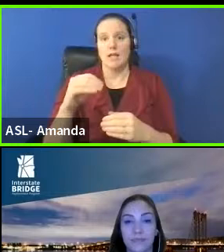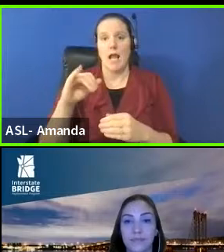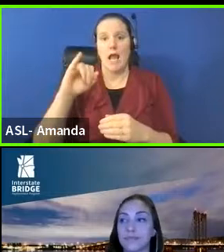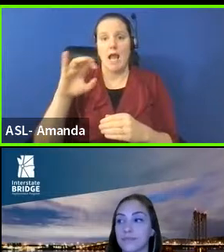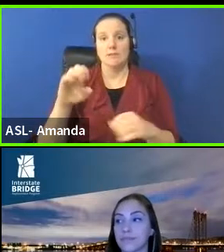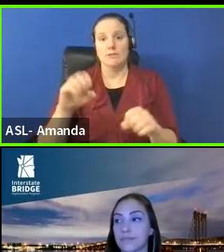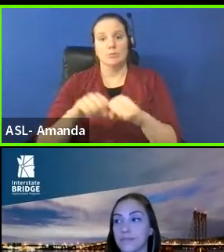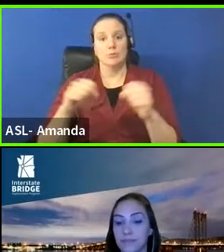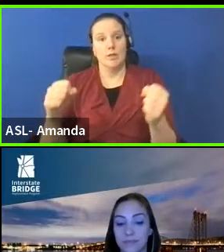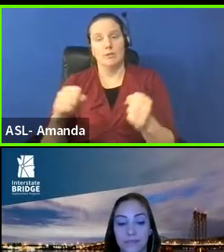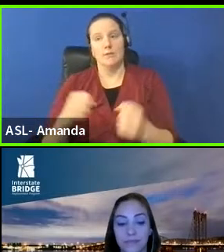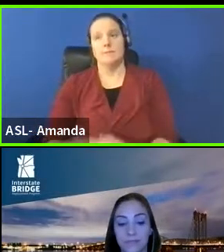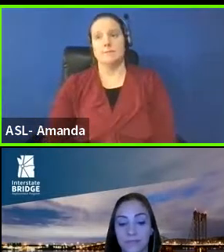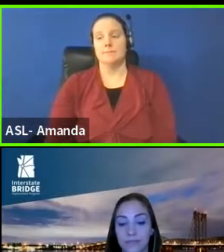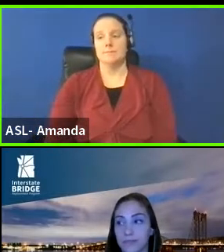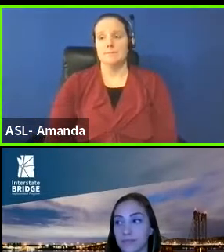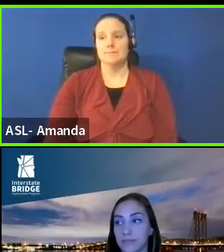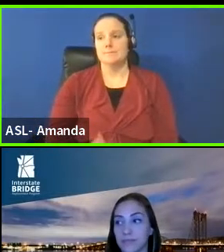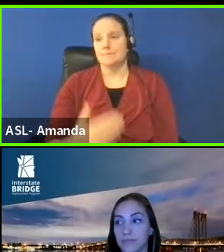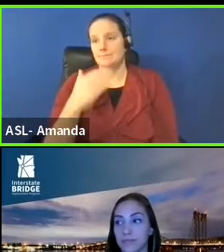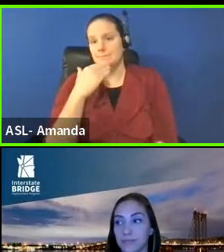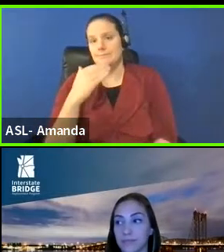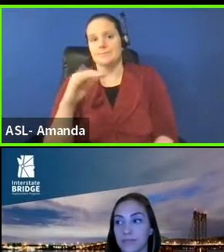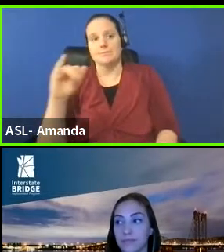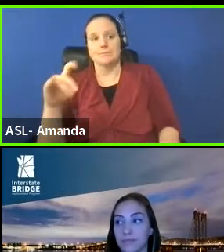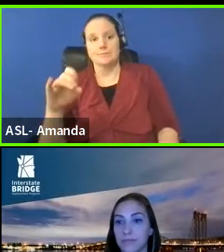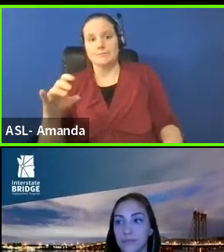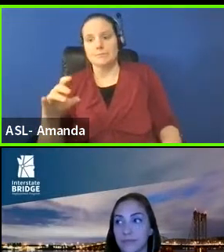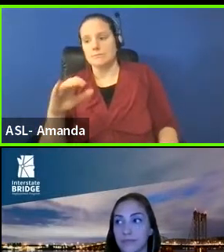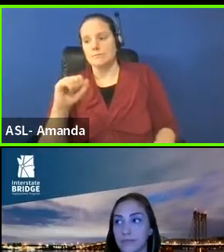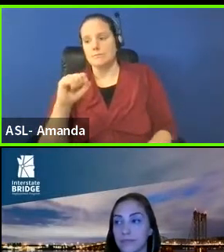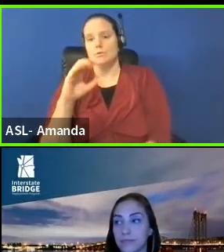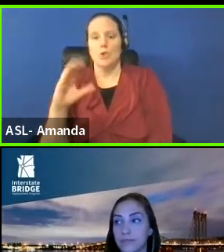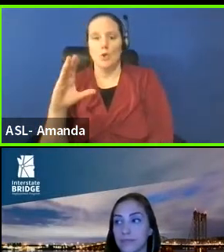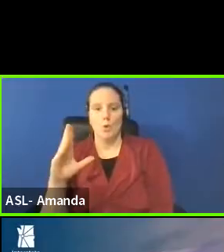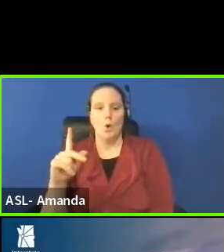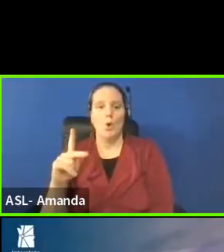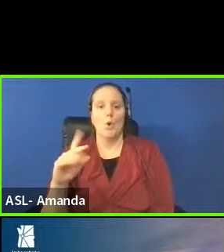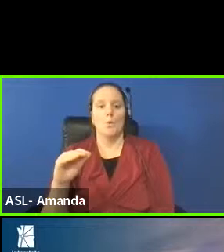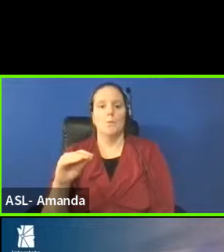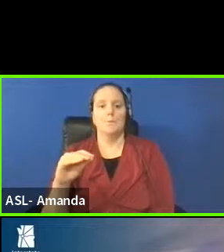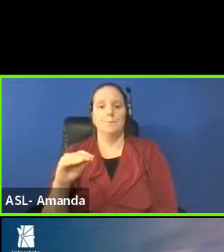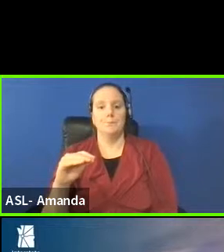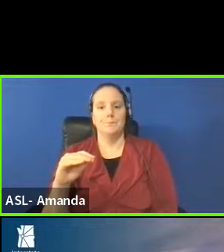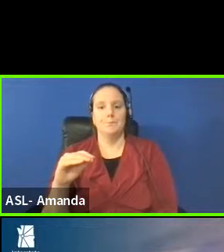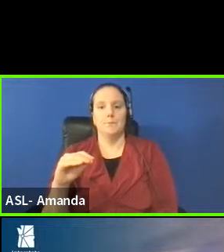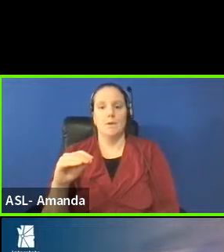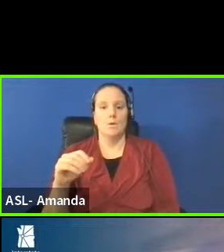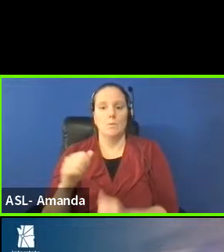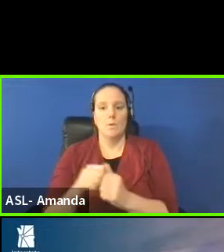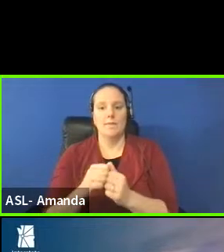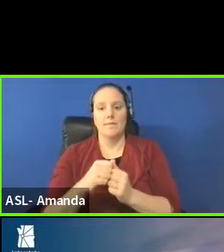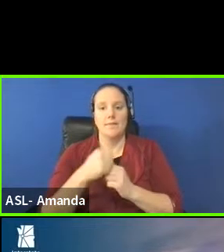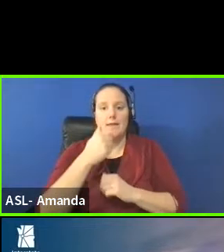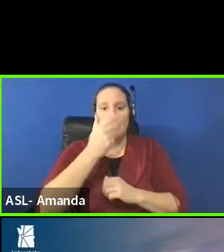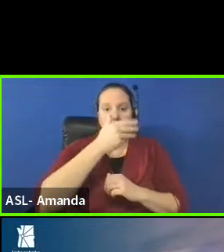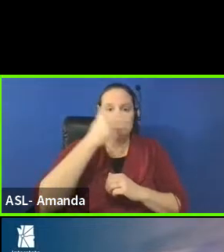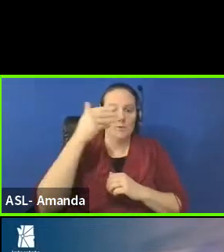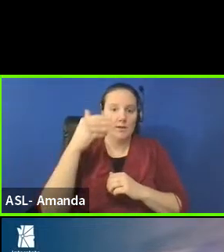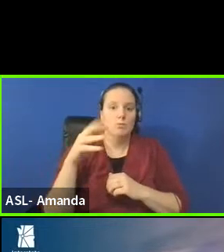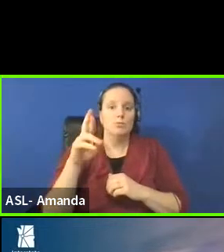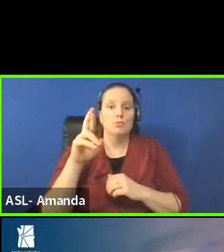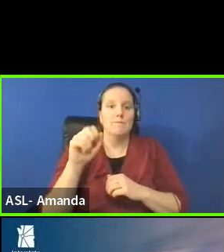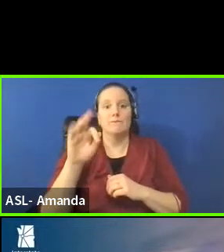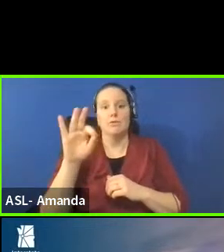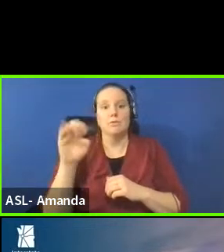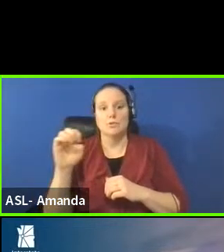icebreaker. Thanks, Jake. My name is Soko Iat, he, him, his pronouns. I'm with the Immigrant and Refugee Community Organization